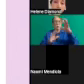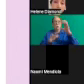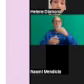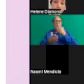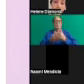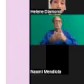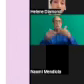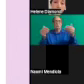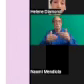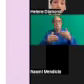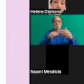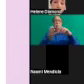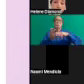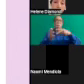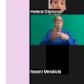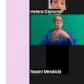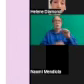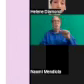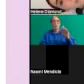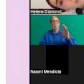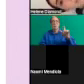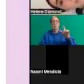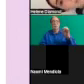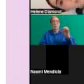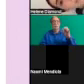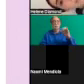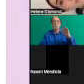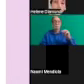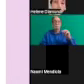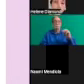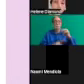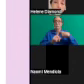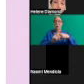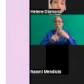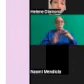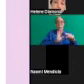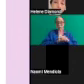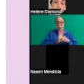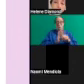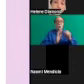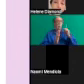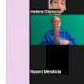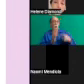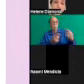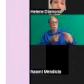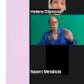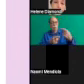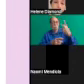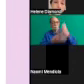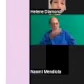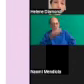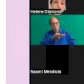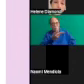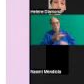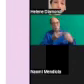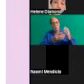of ableism, and again what we fight against. Now, in our real